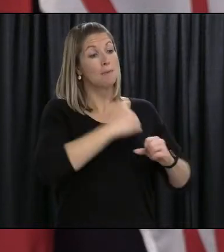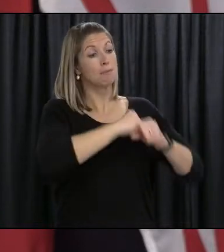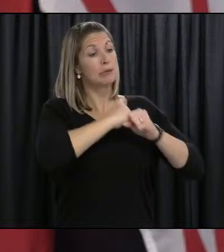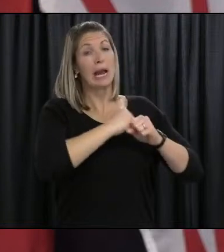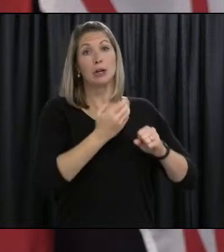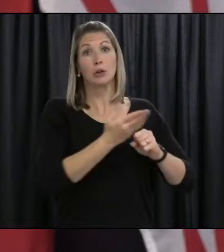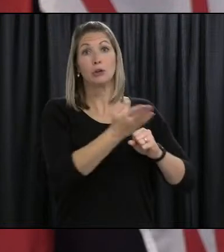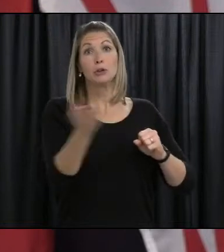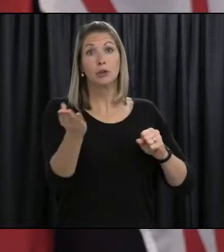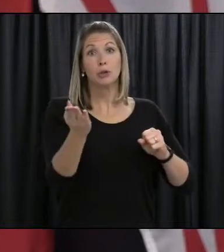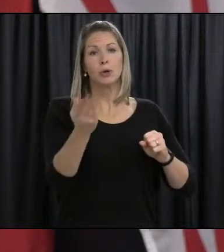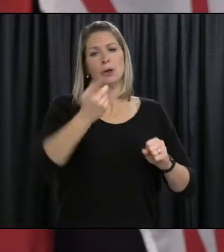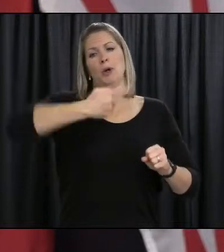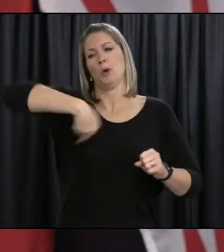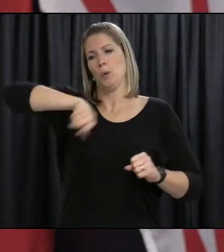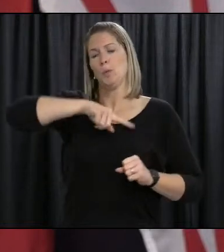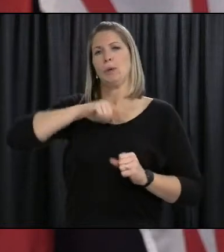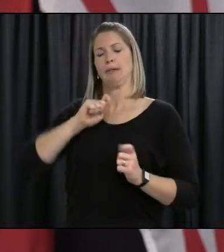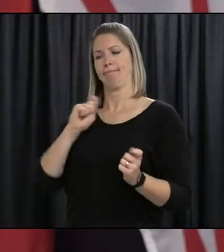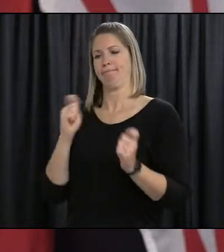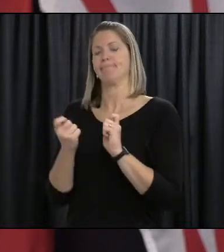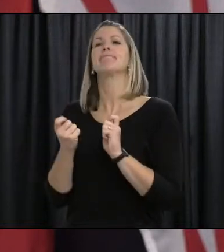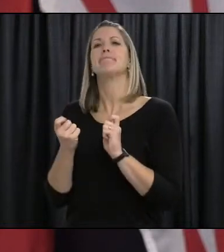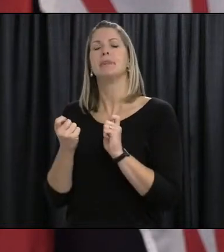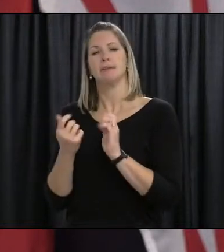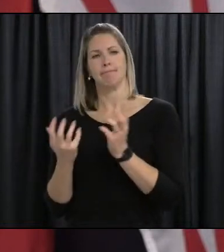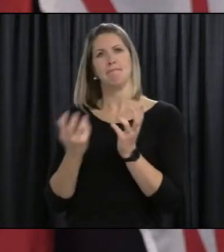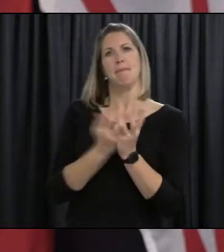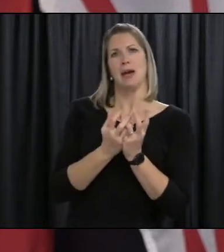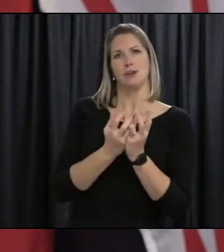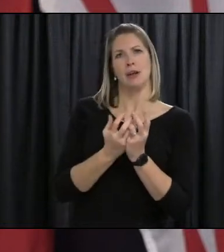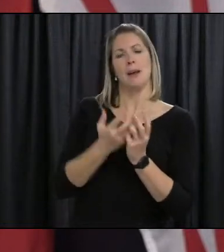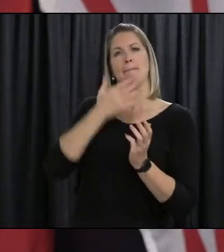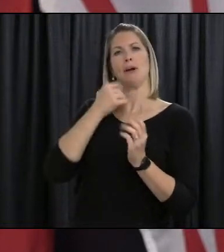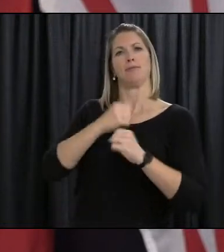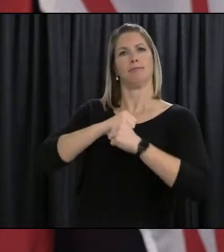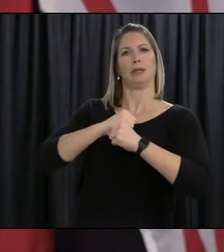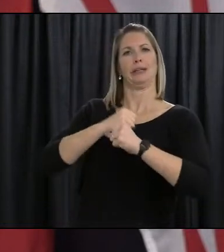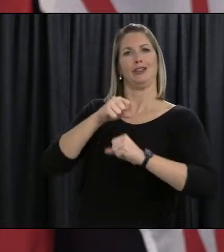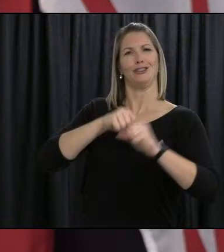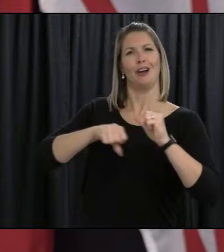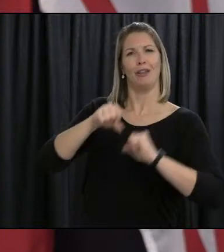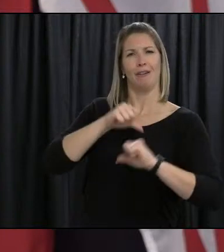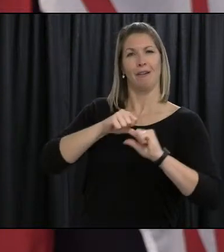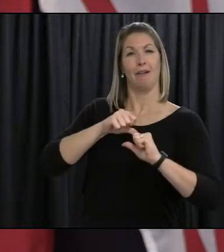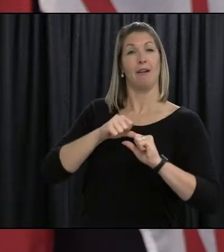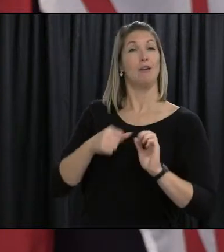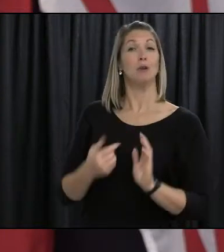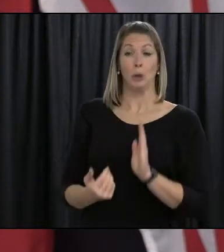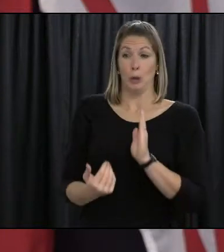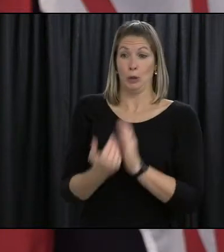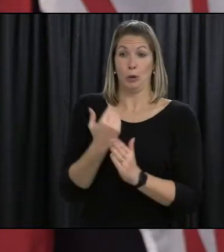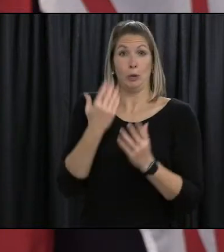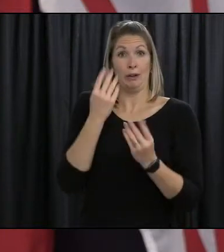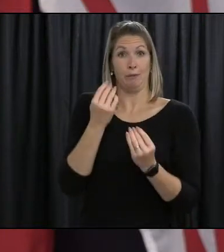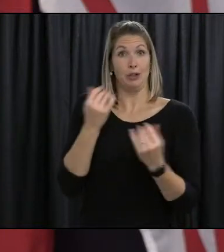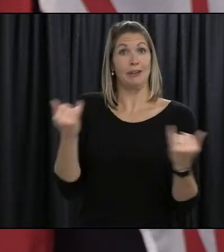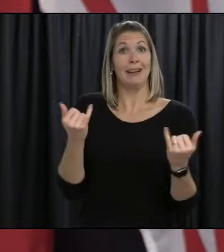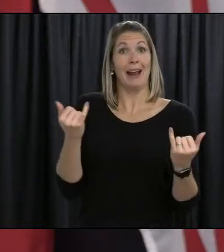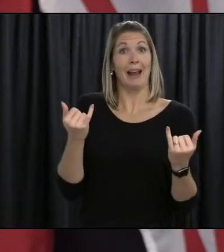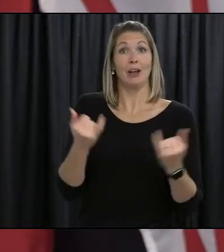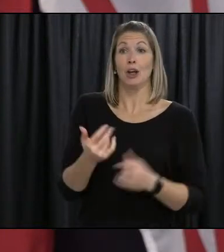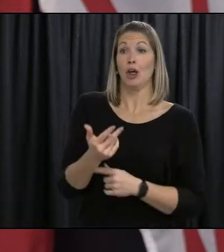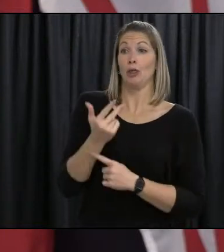information, such as the piece around a 3-layer mask, if you're going to buy new ones, go for those. We will bring that